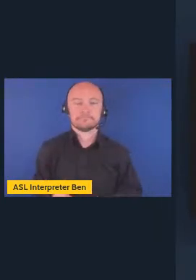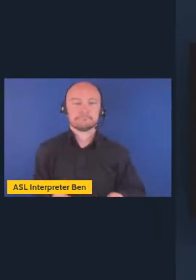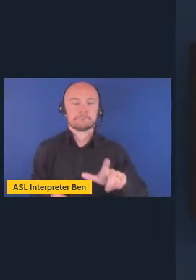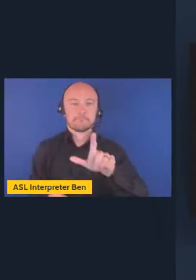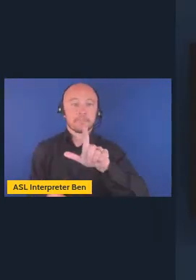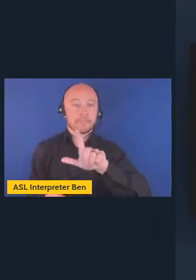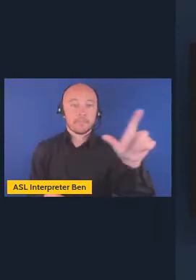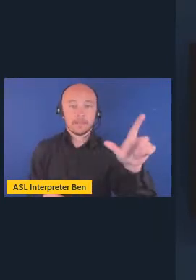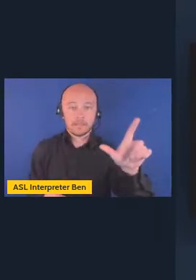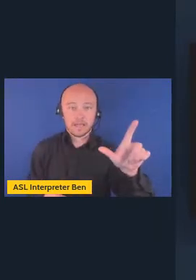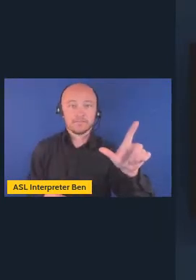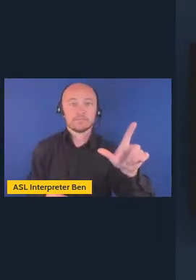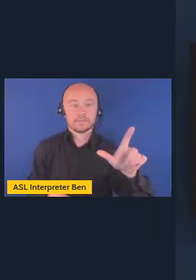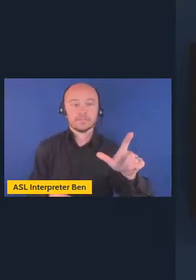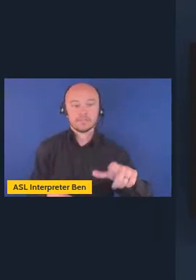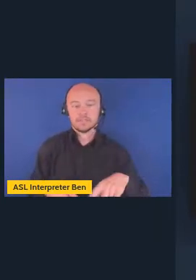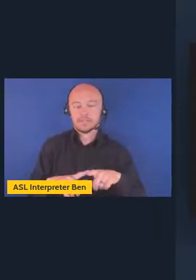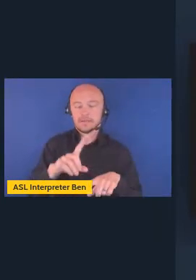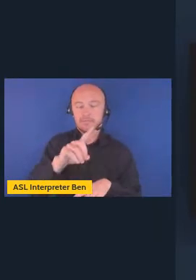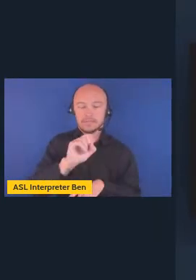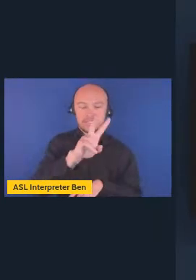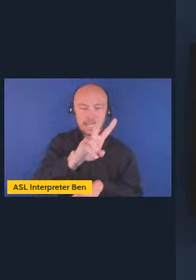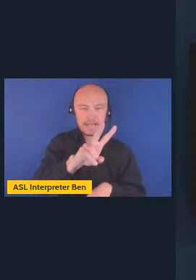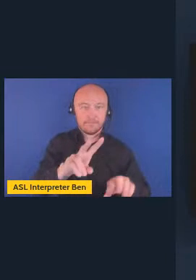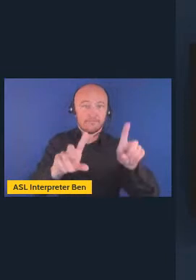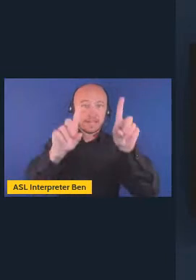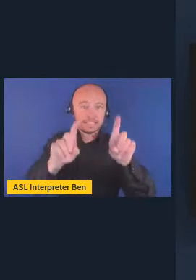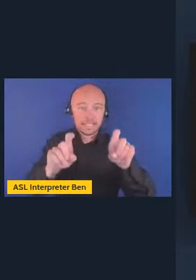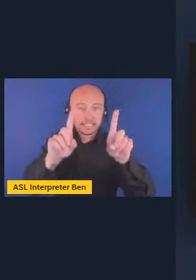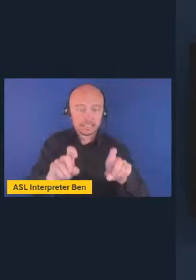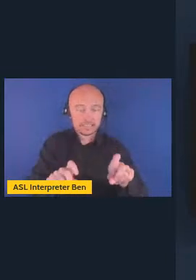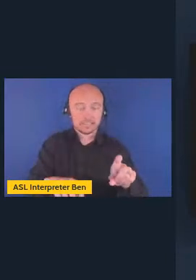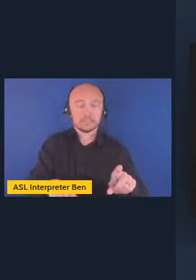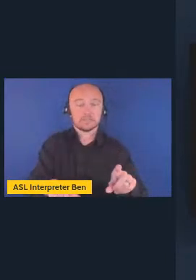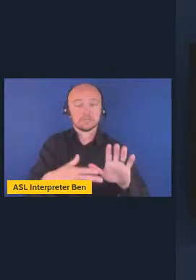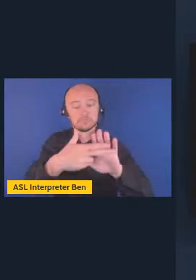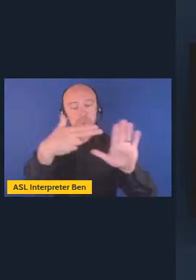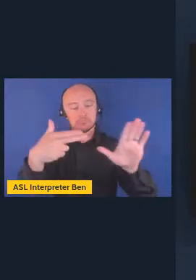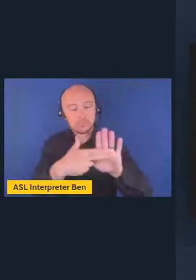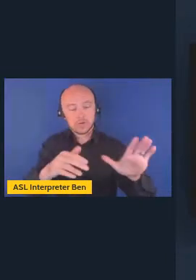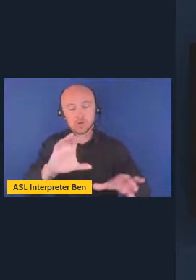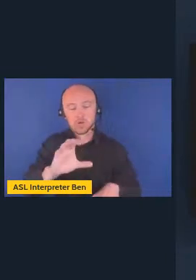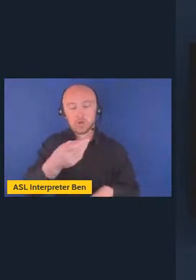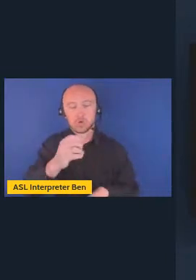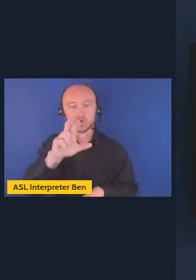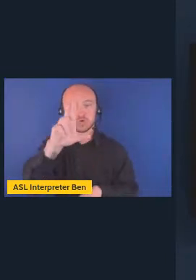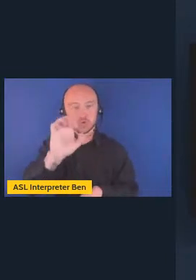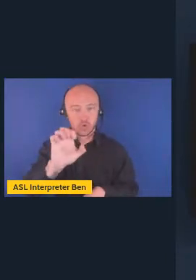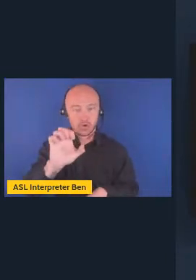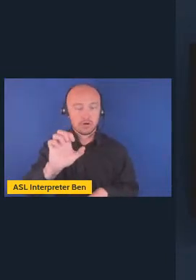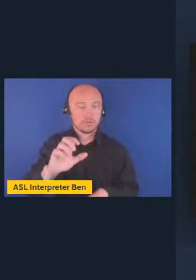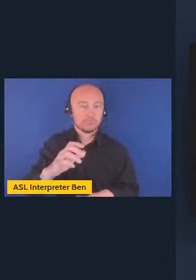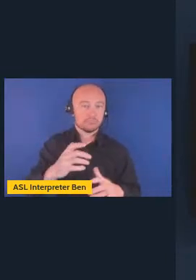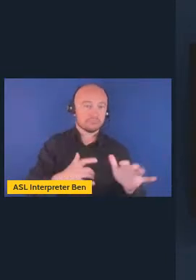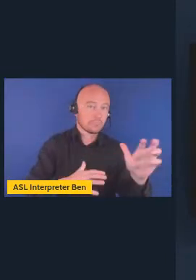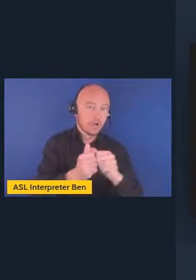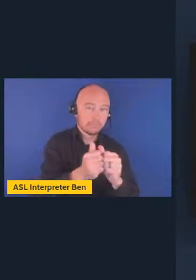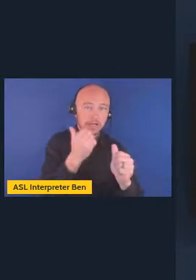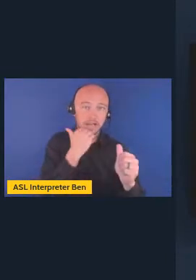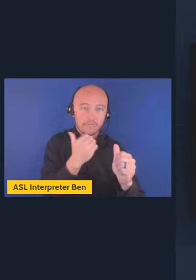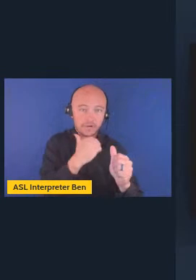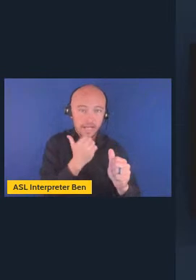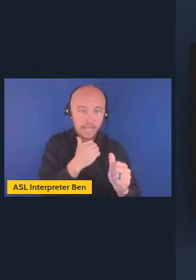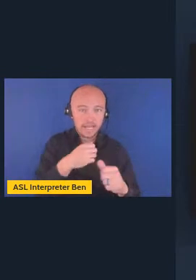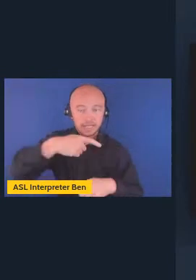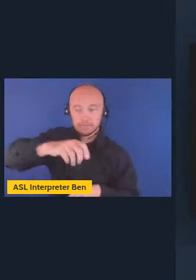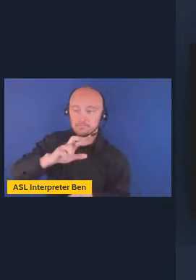would upgrade your def and test dependencies. These upgrades would be marked as a chore. You can upgrade them daily, and the resulting PRs can